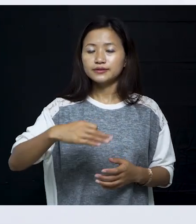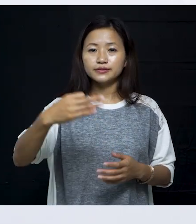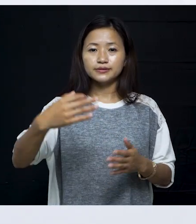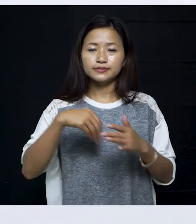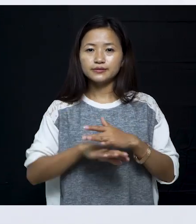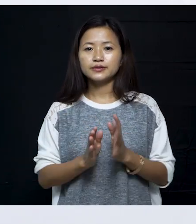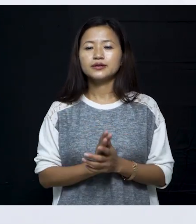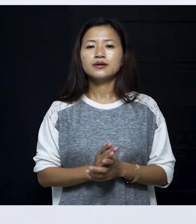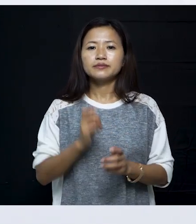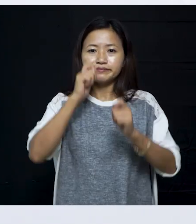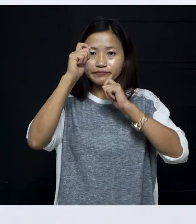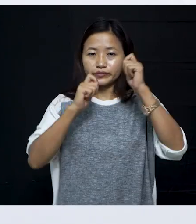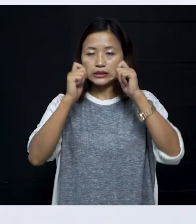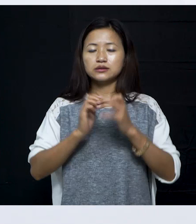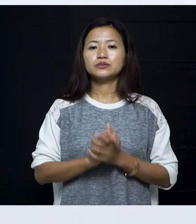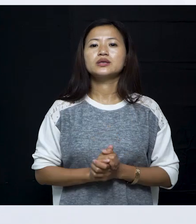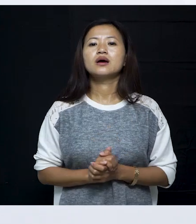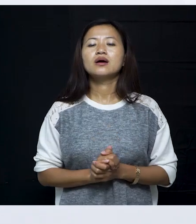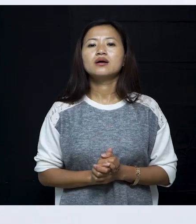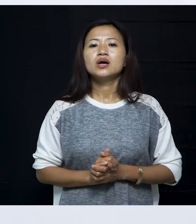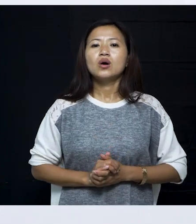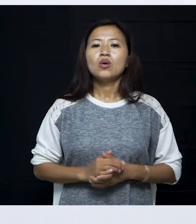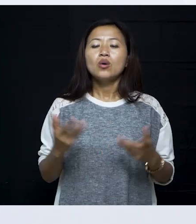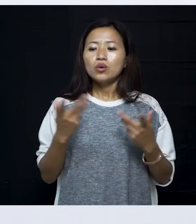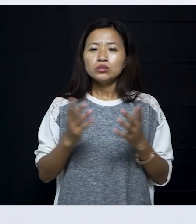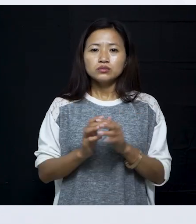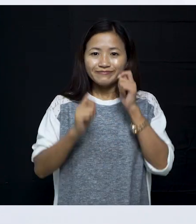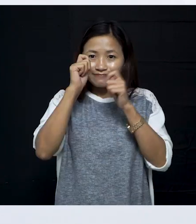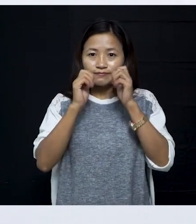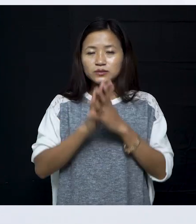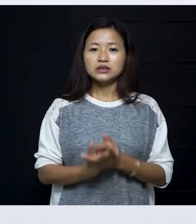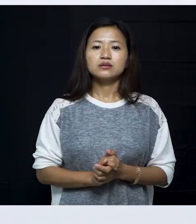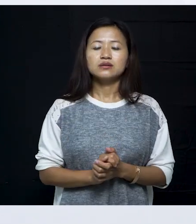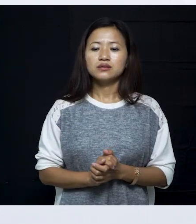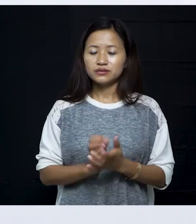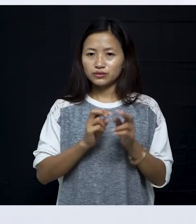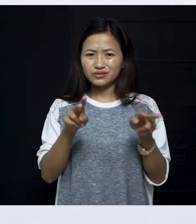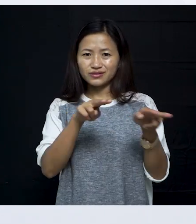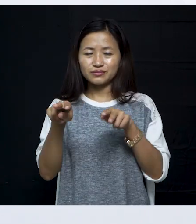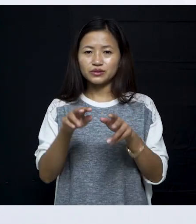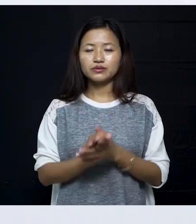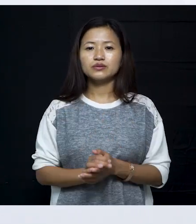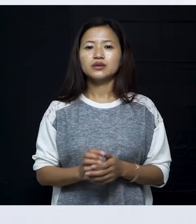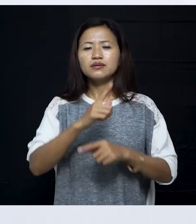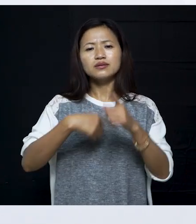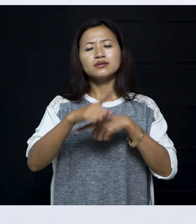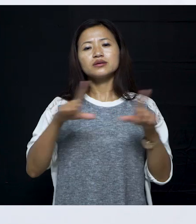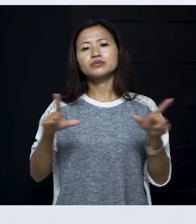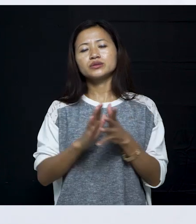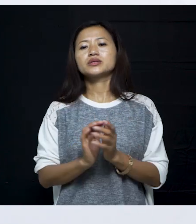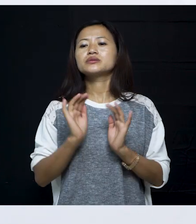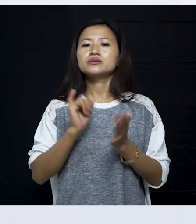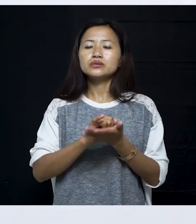is expression. So what do we mean by expression? Expression here is simply referring to the language that you